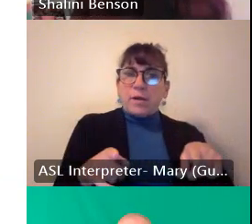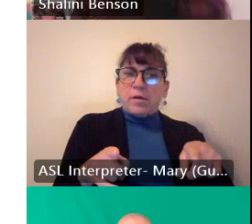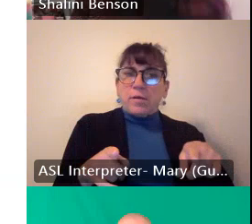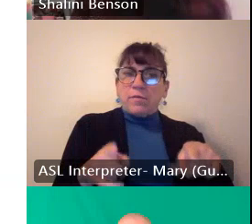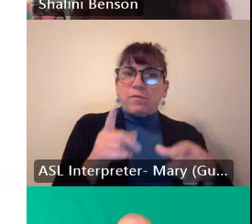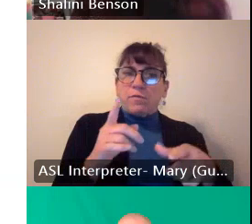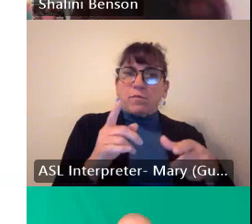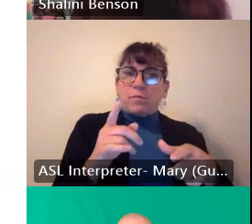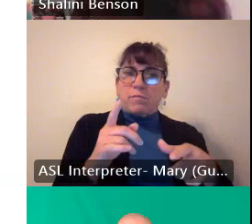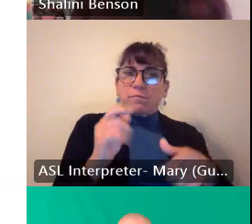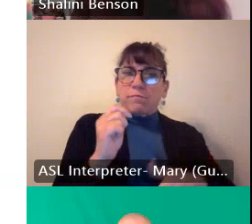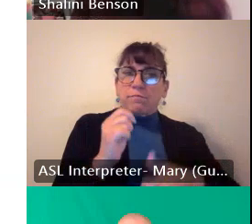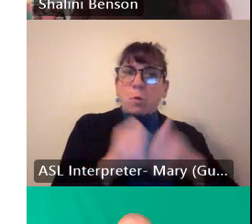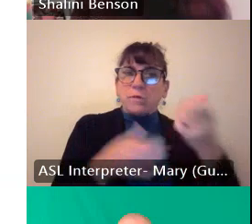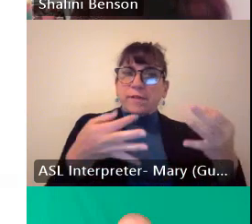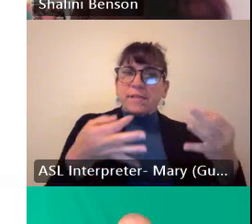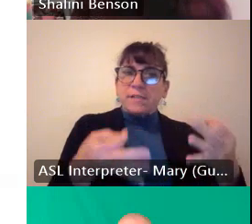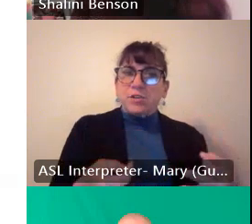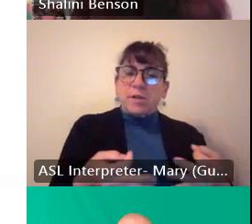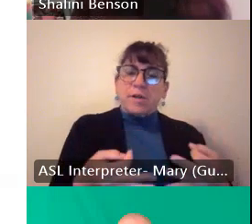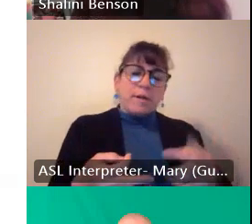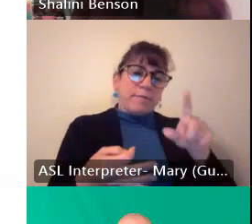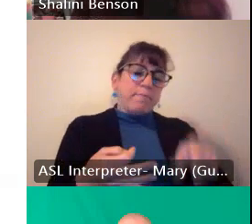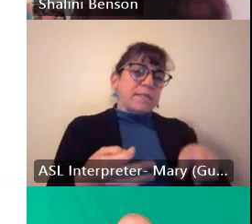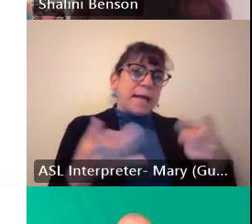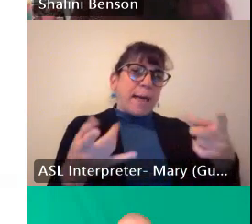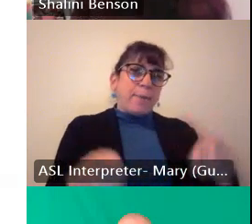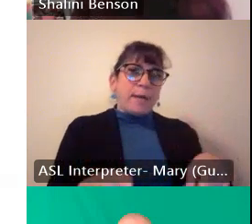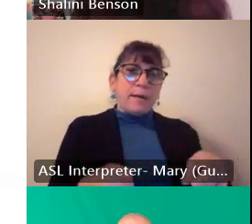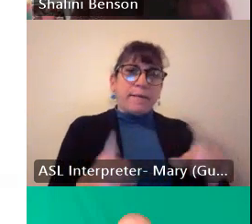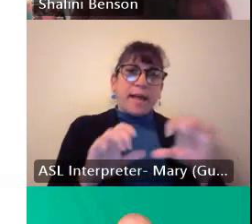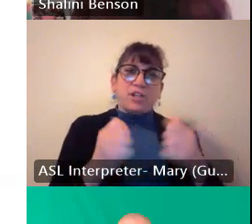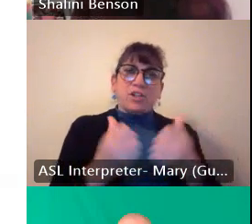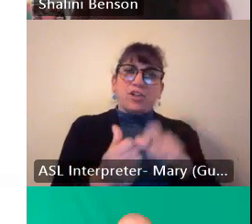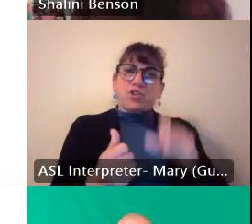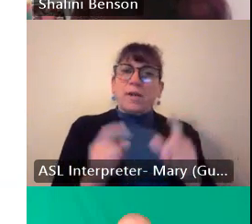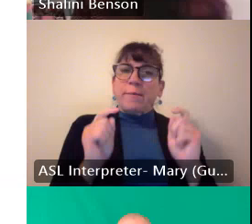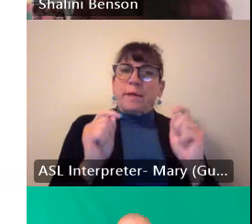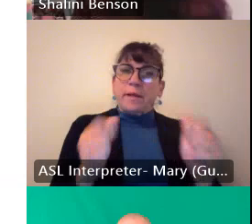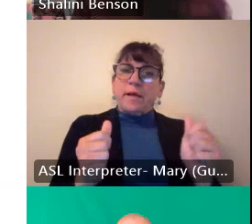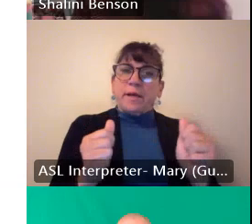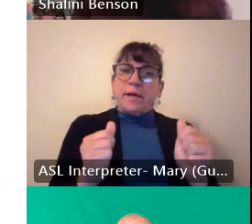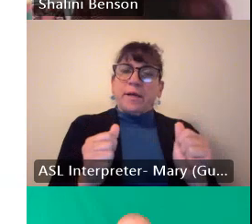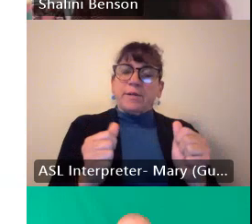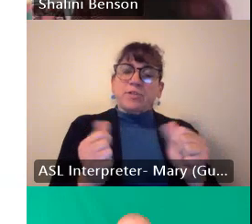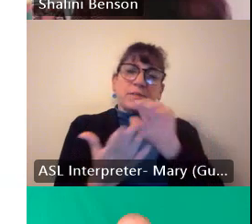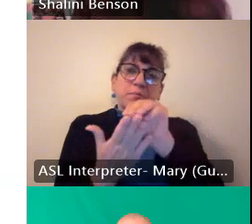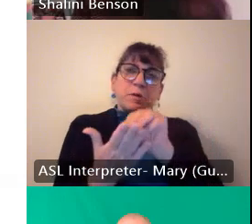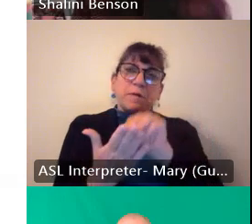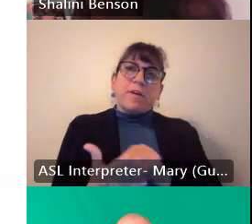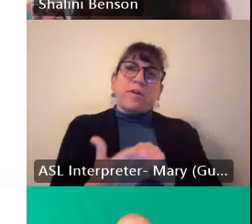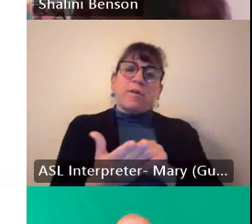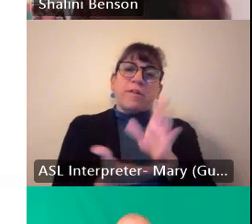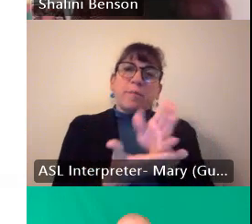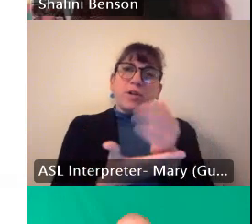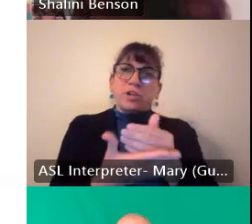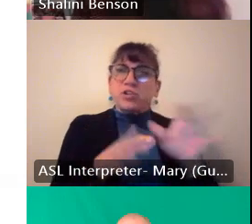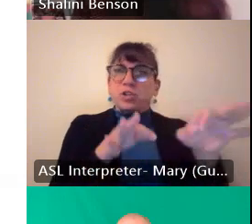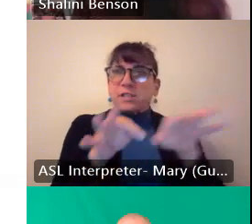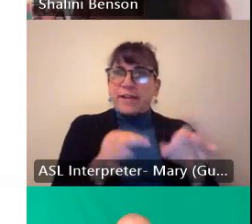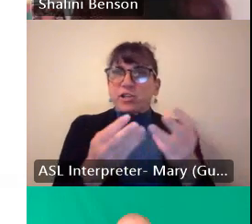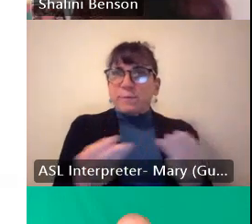most of the decisions that have to be made, agencies should immediately start putting together their budget justification materials if they